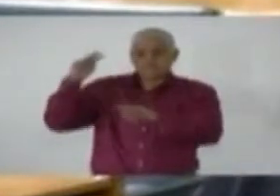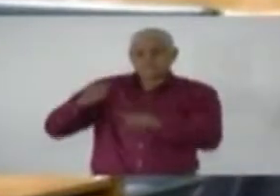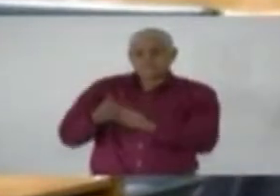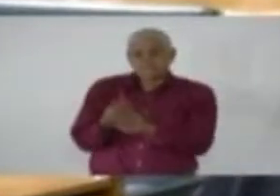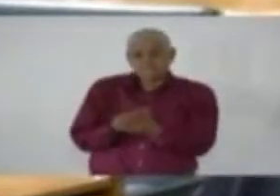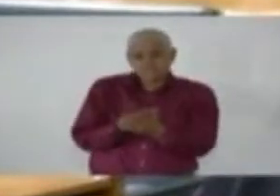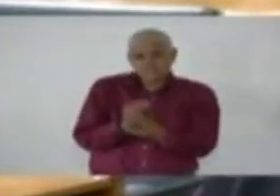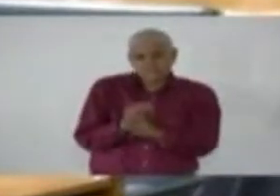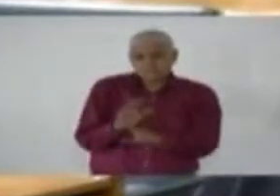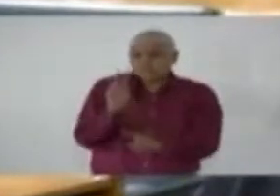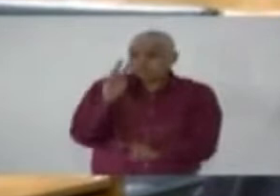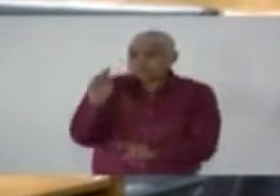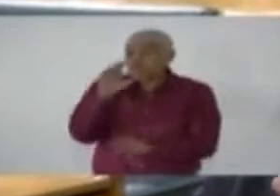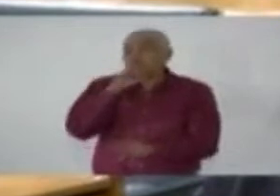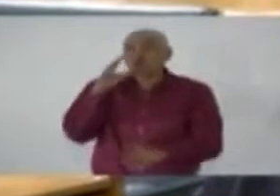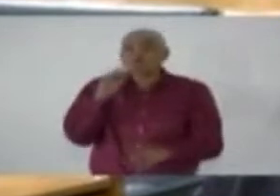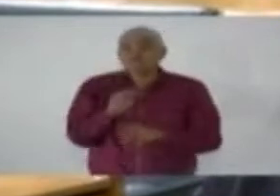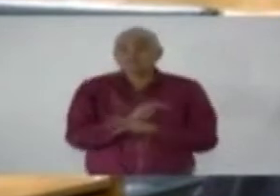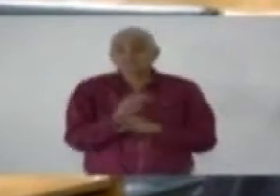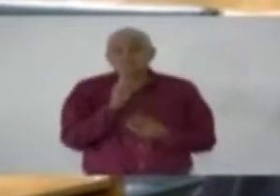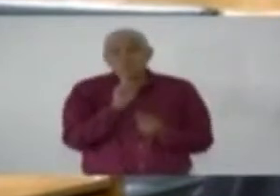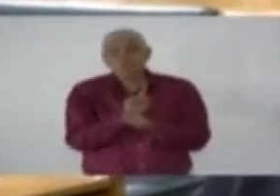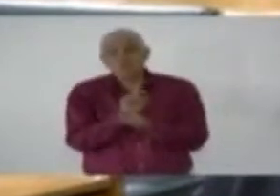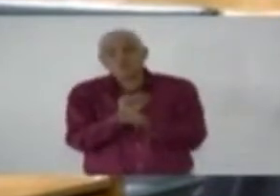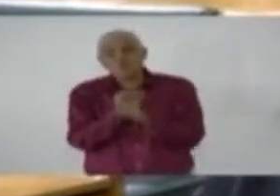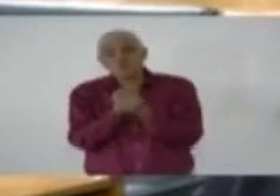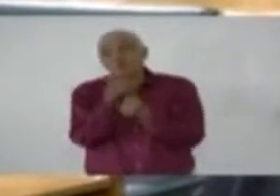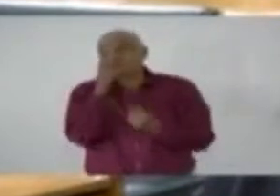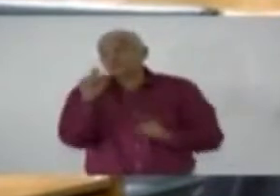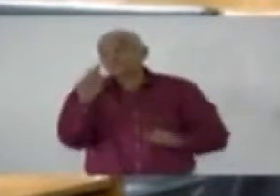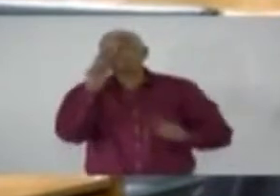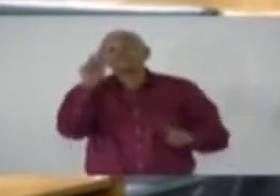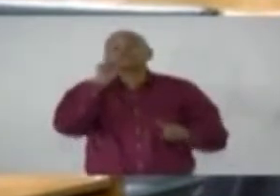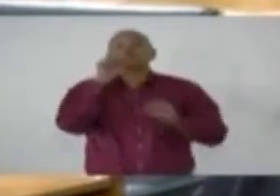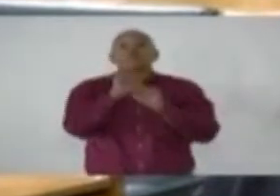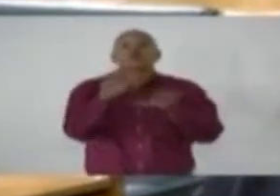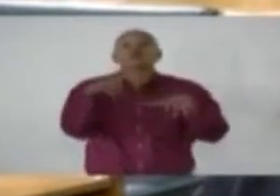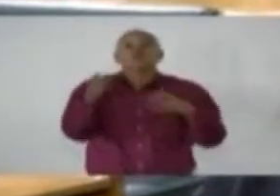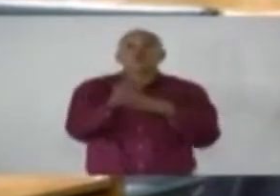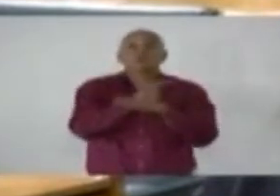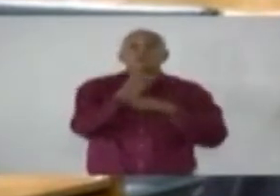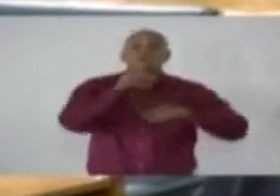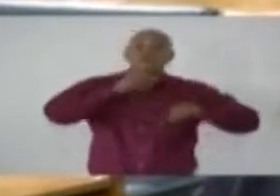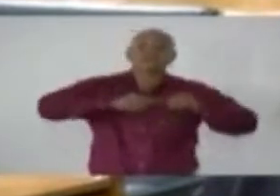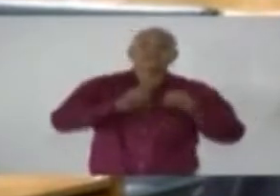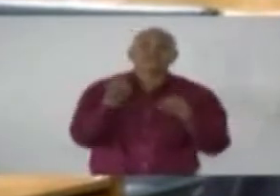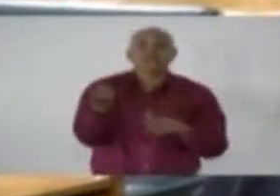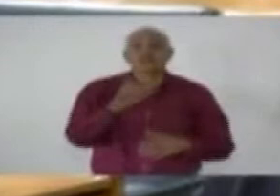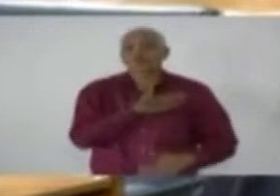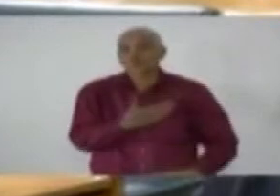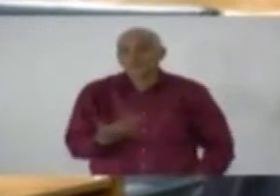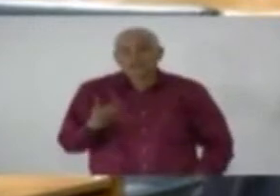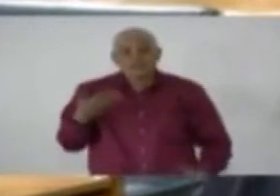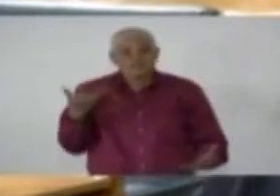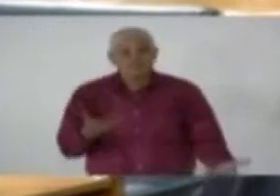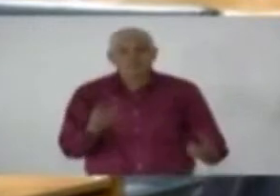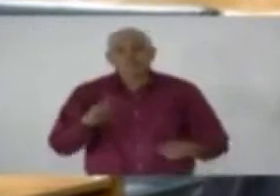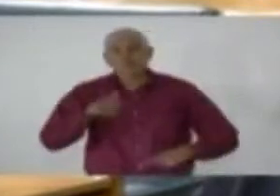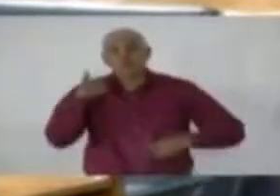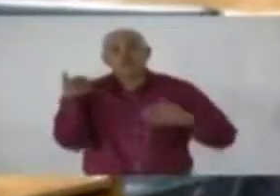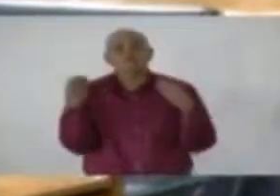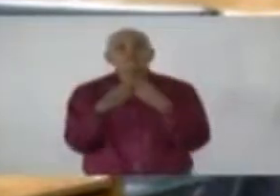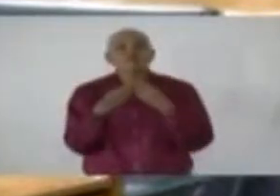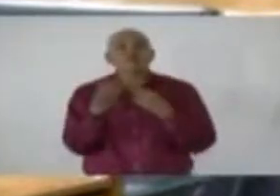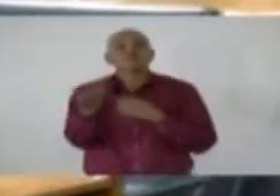finance minister, the agriculture minister, and whoever else we need to see to make sure business start and they're willing to have us. So we're going to have more of